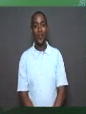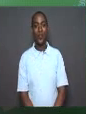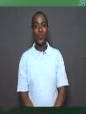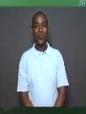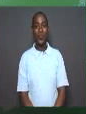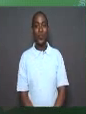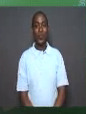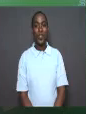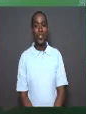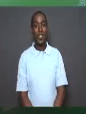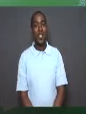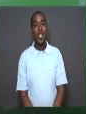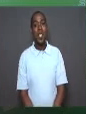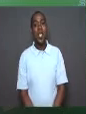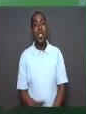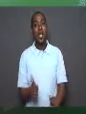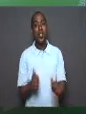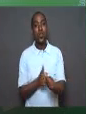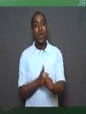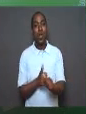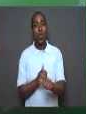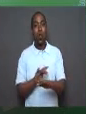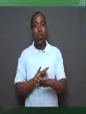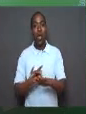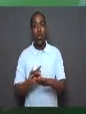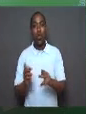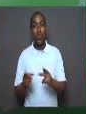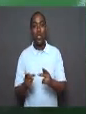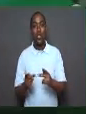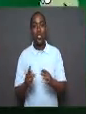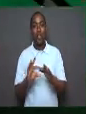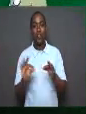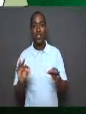Please fill in the blanks to complete the statements.